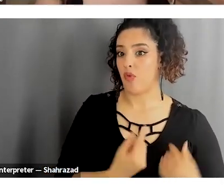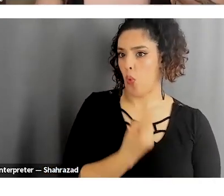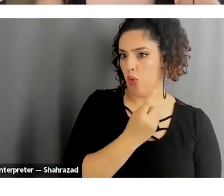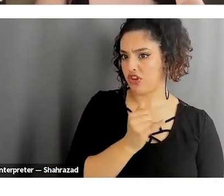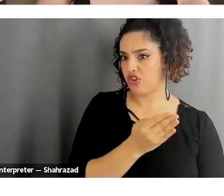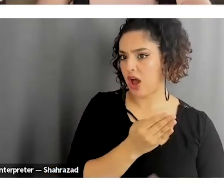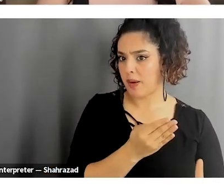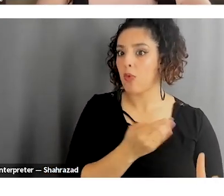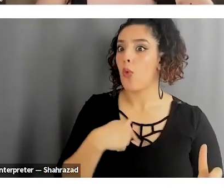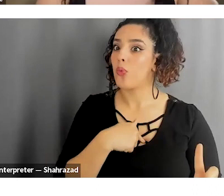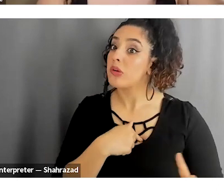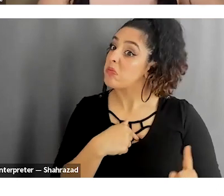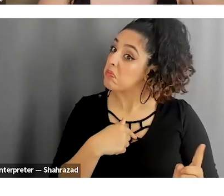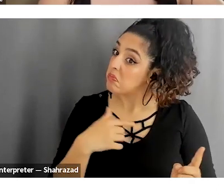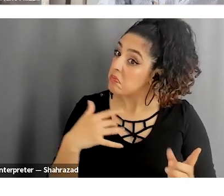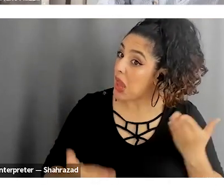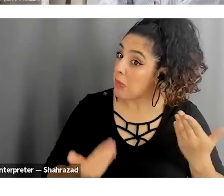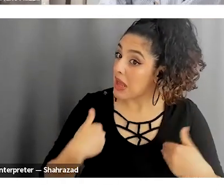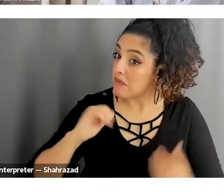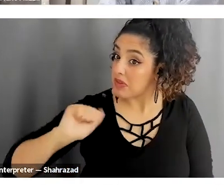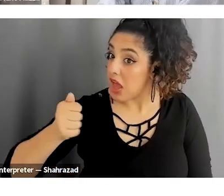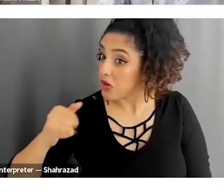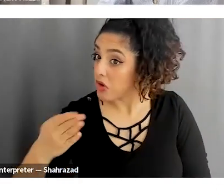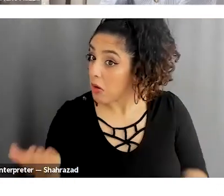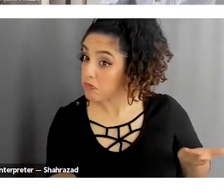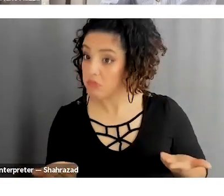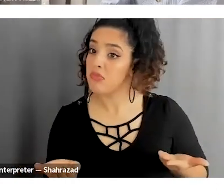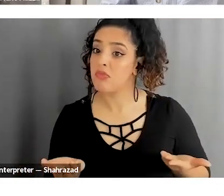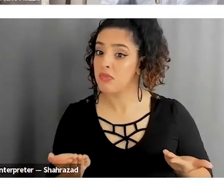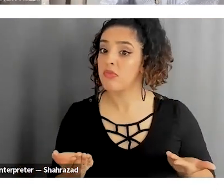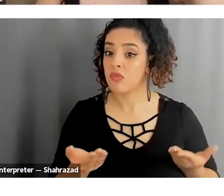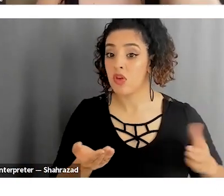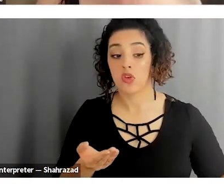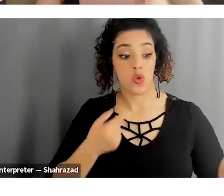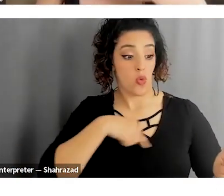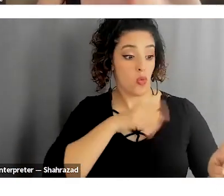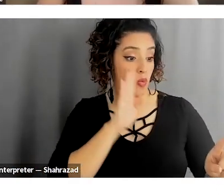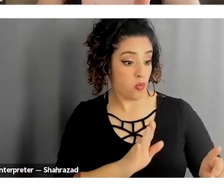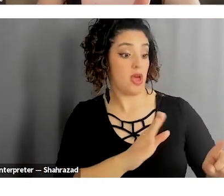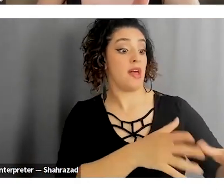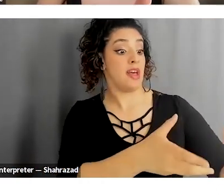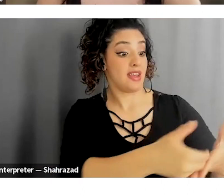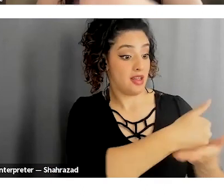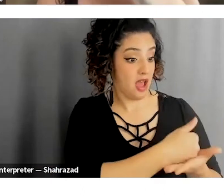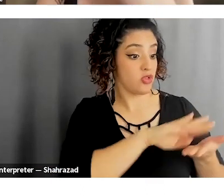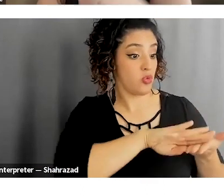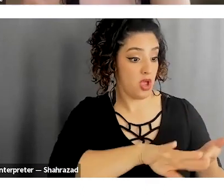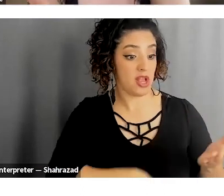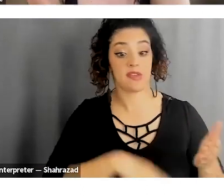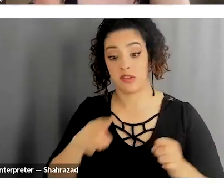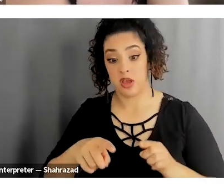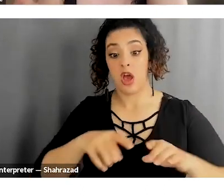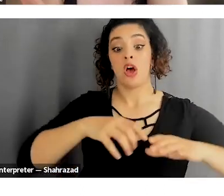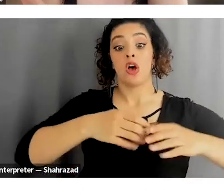actually potentially 10 jobs, from the of the waste to the sorting of the waste to the cleaning and preparing the waste